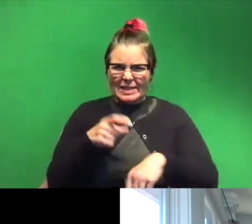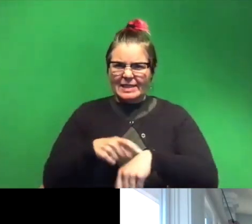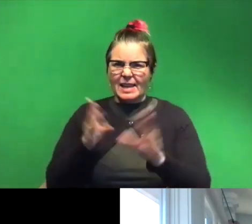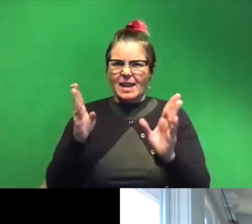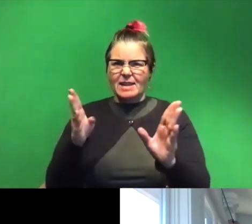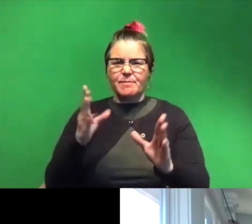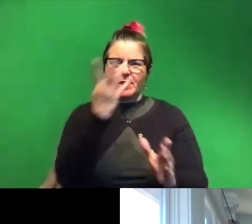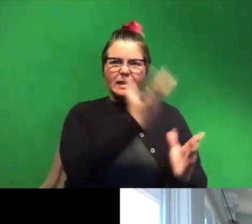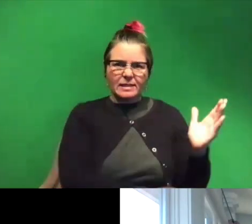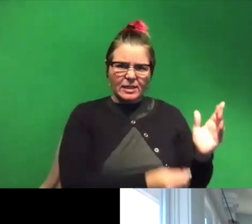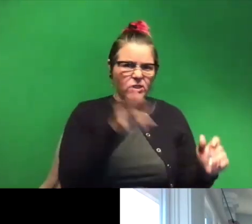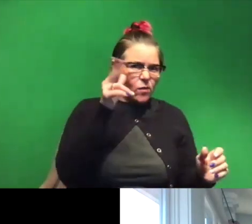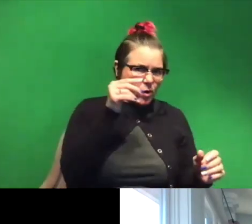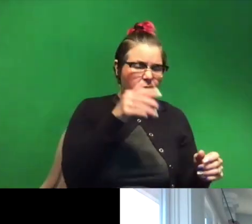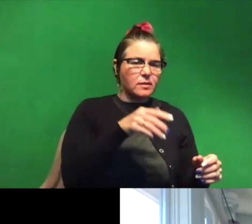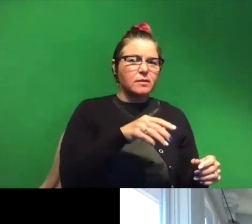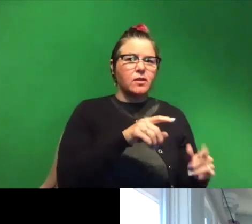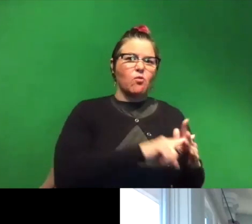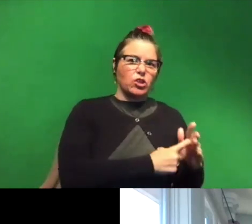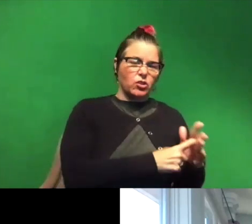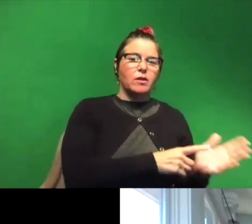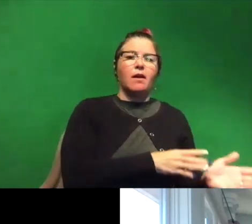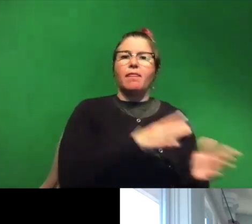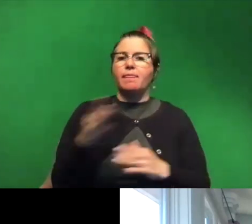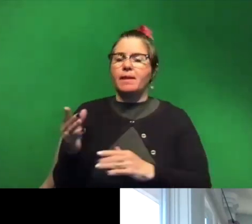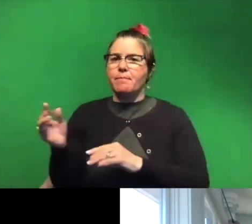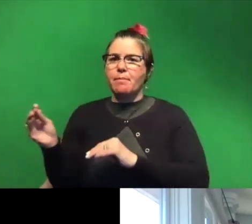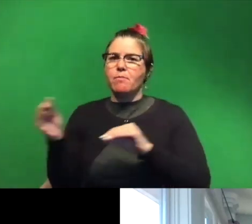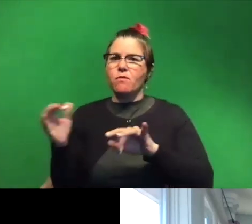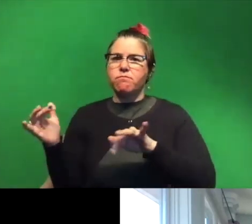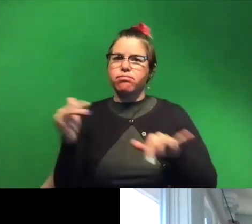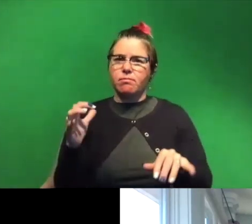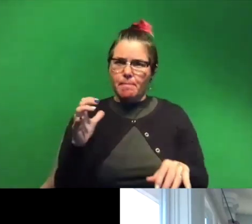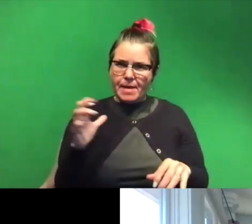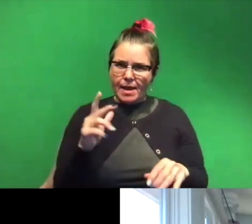the extinction of like the OG horse and when colonizers brought horses over?